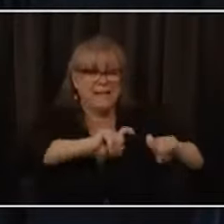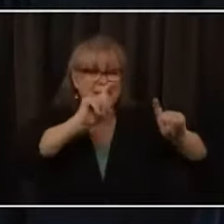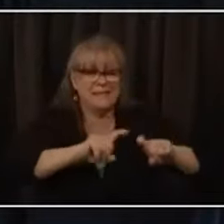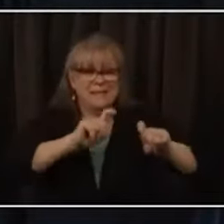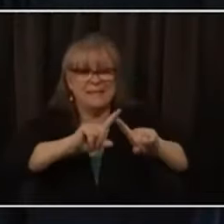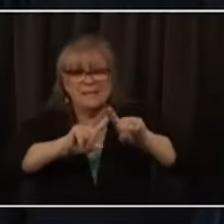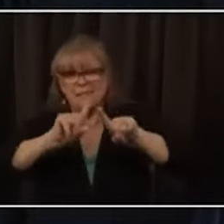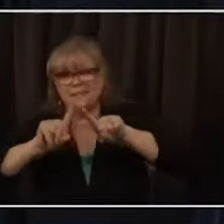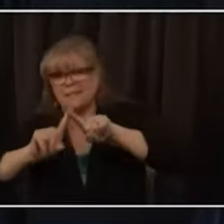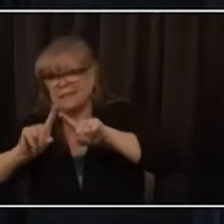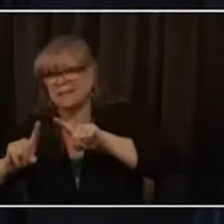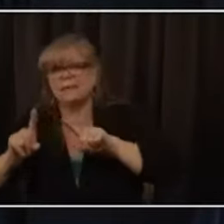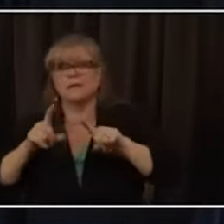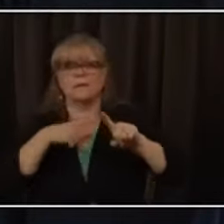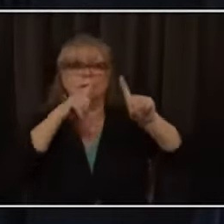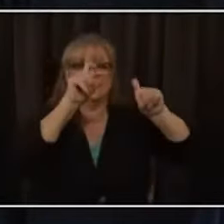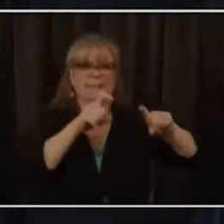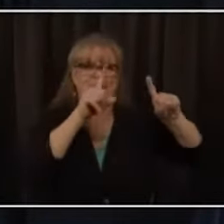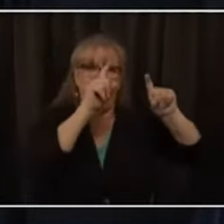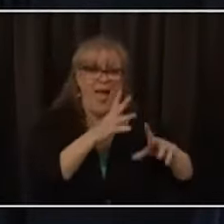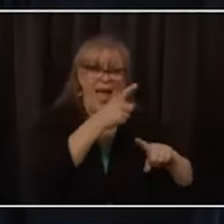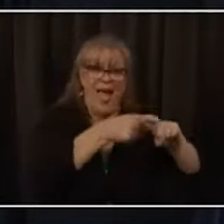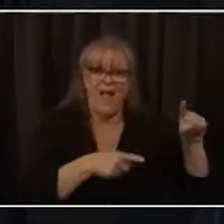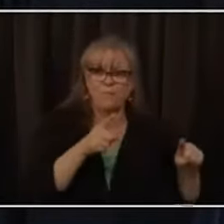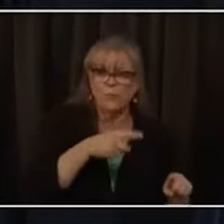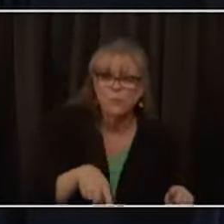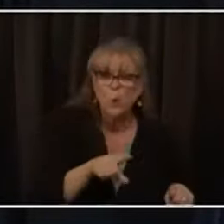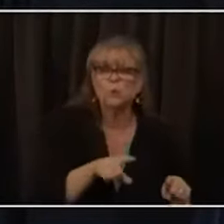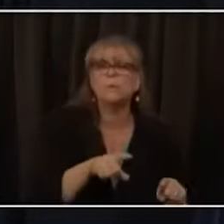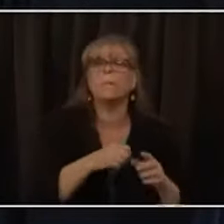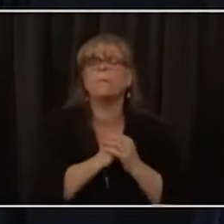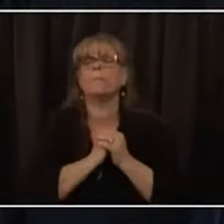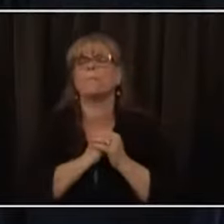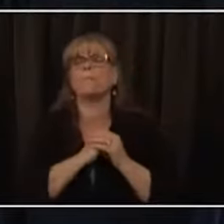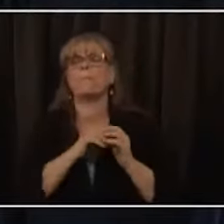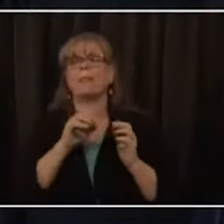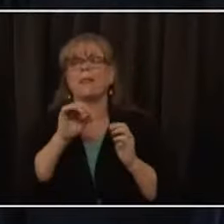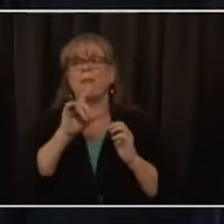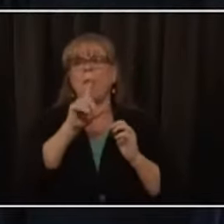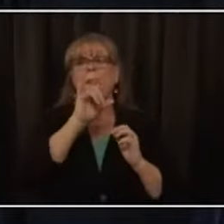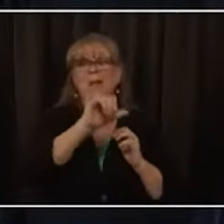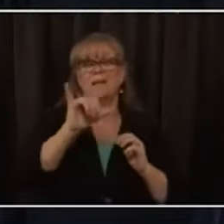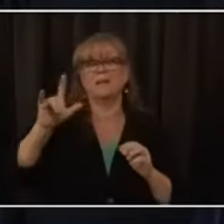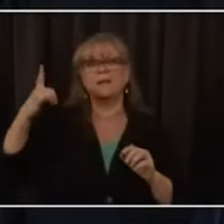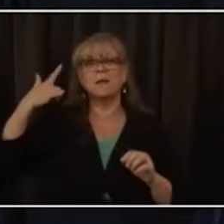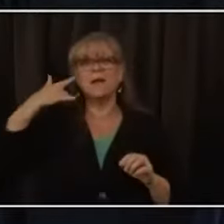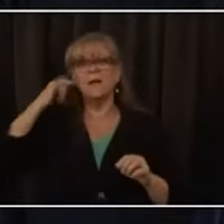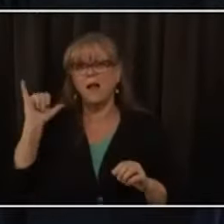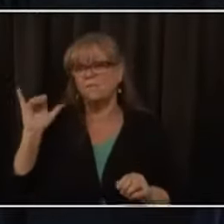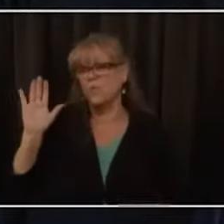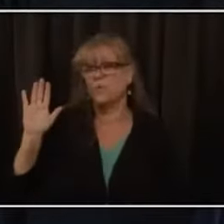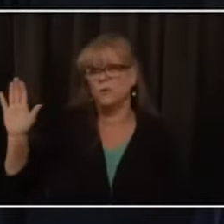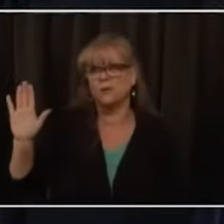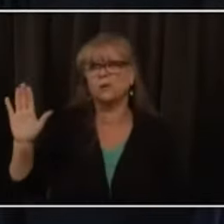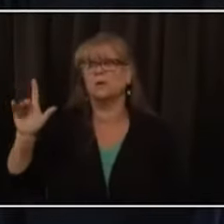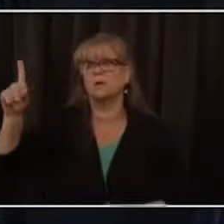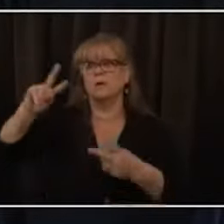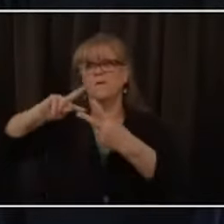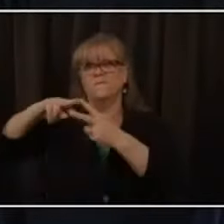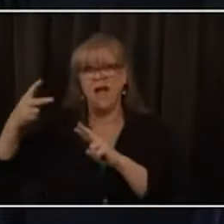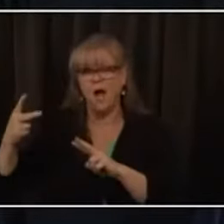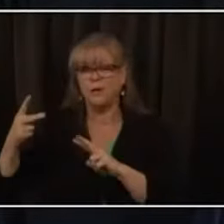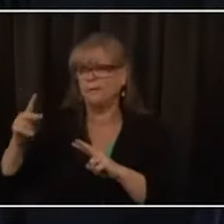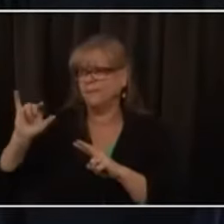That's the UK variant. Another quarter are the B1427B variant. So far, all